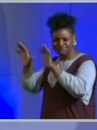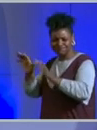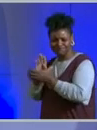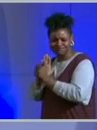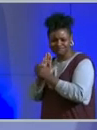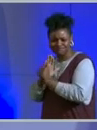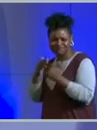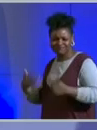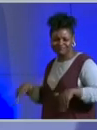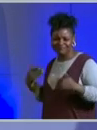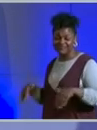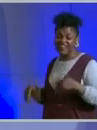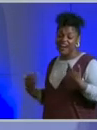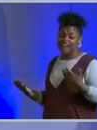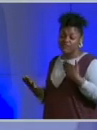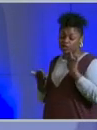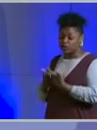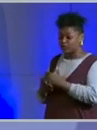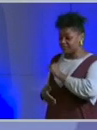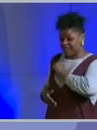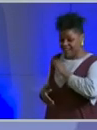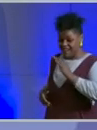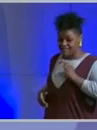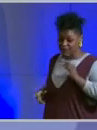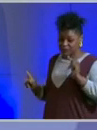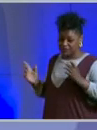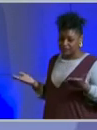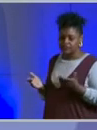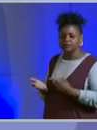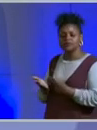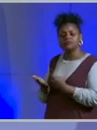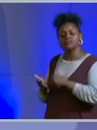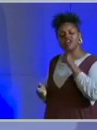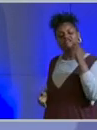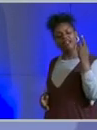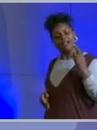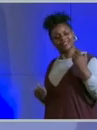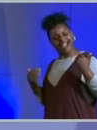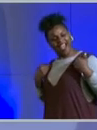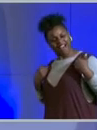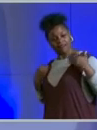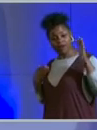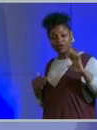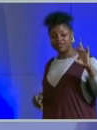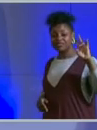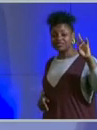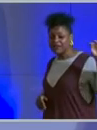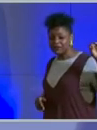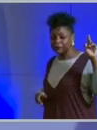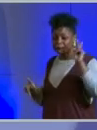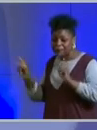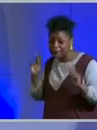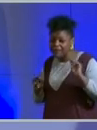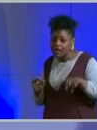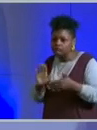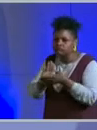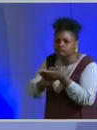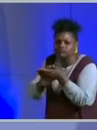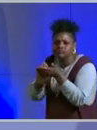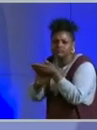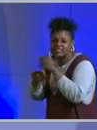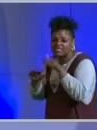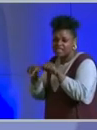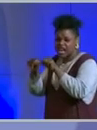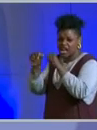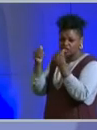You probably don't realize that there are about 70 people that run an agency of various sizes. I don't